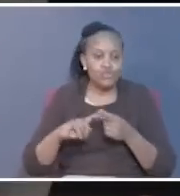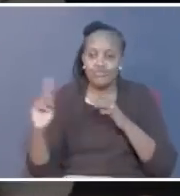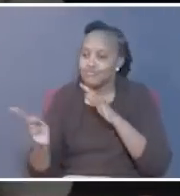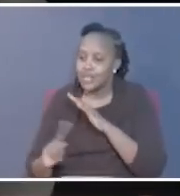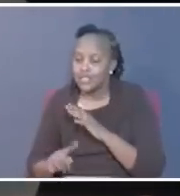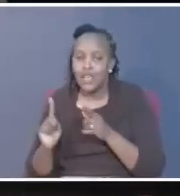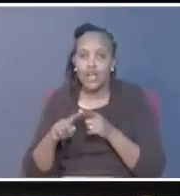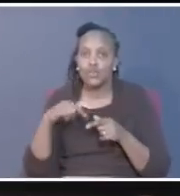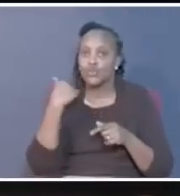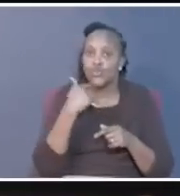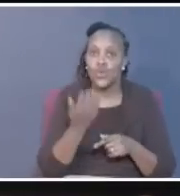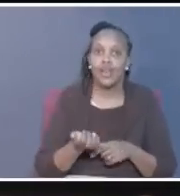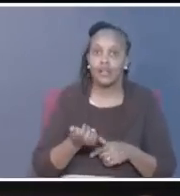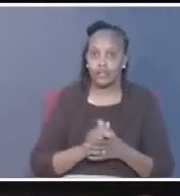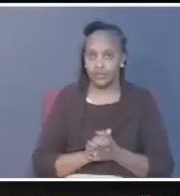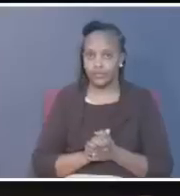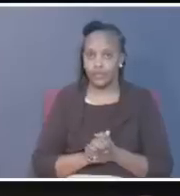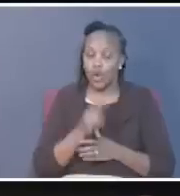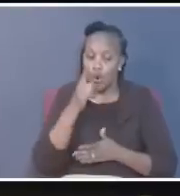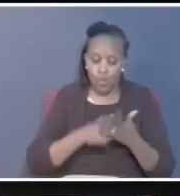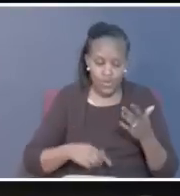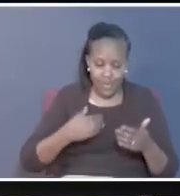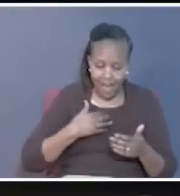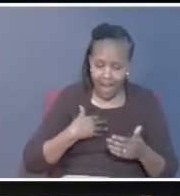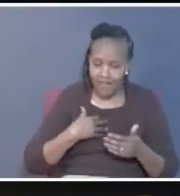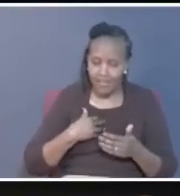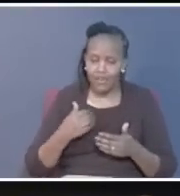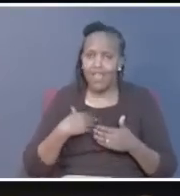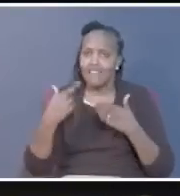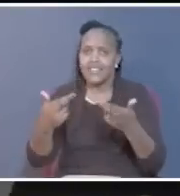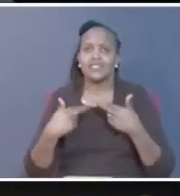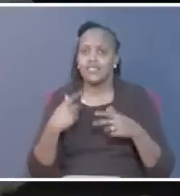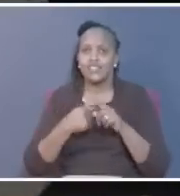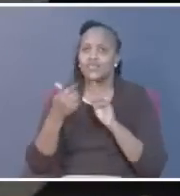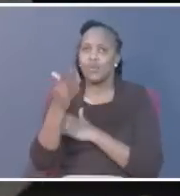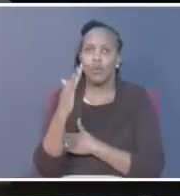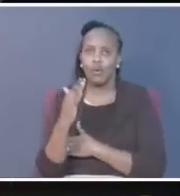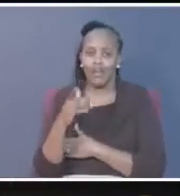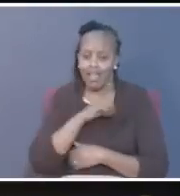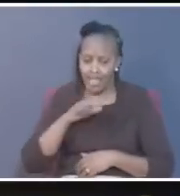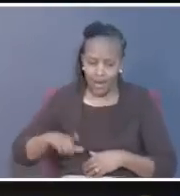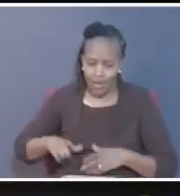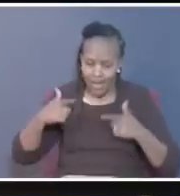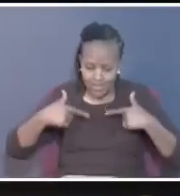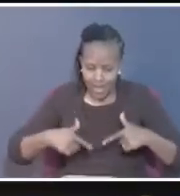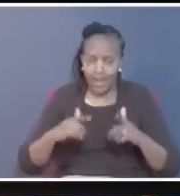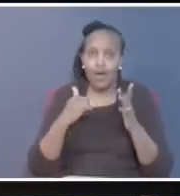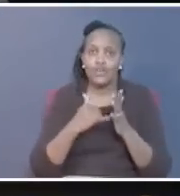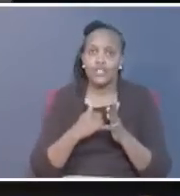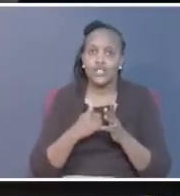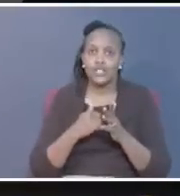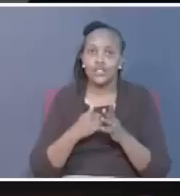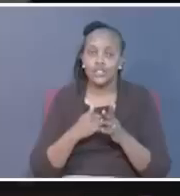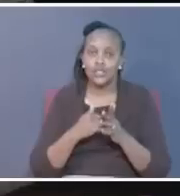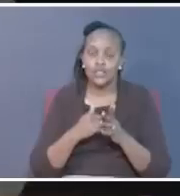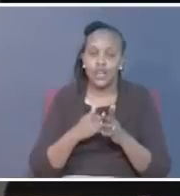this. Whatever we have received it from God. He has allowed it to be in our custody for the time that